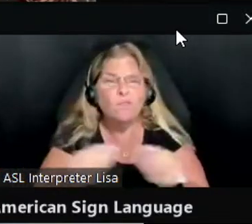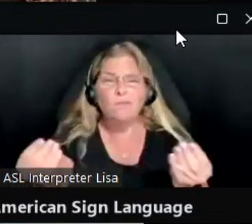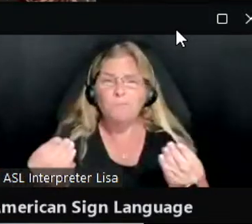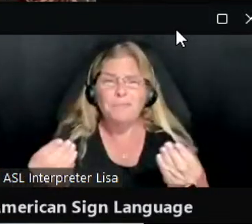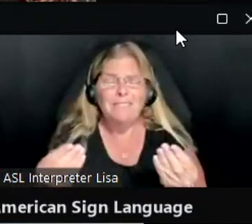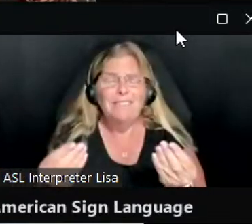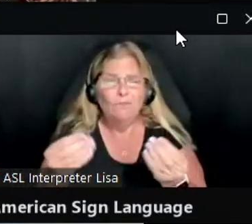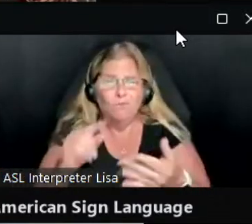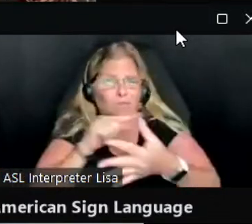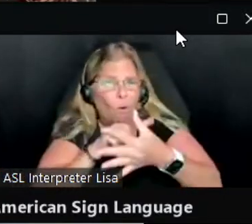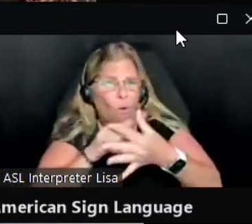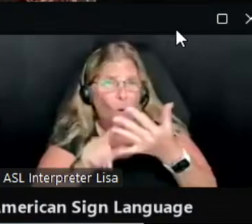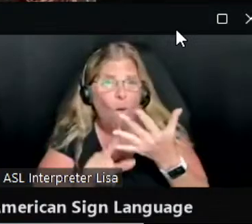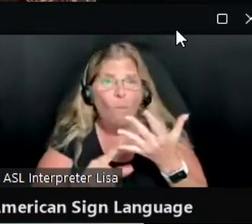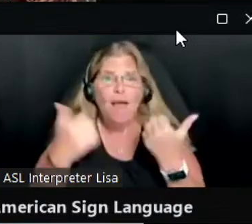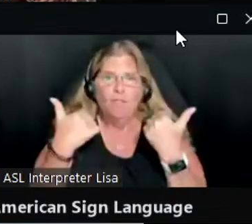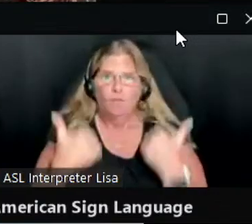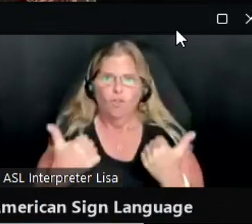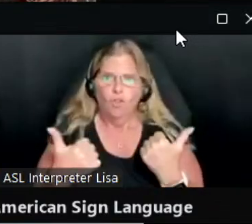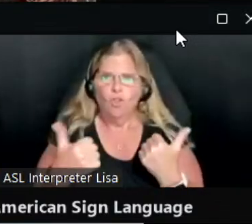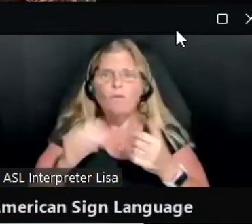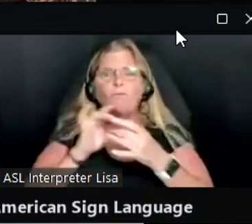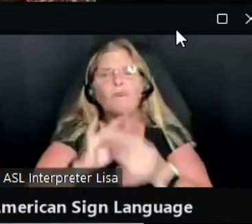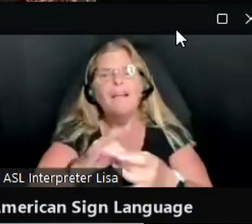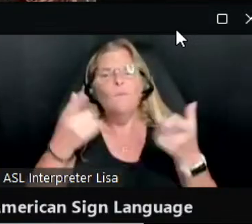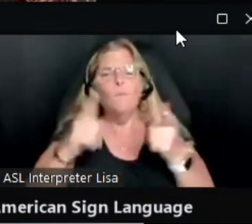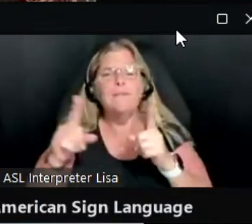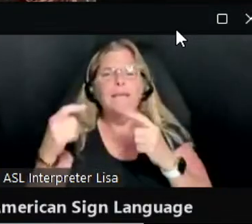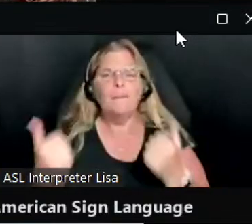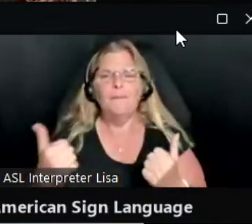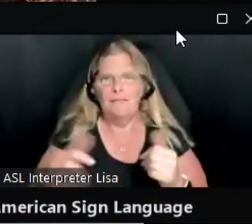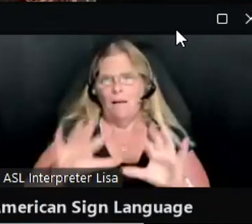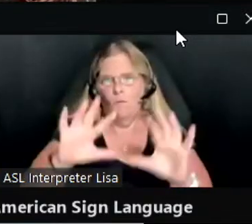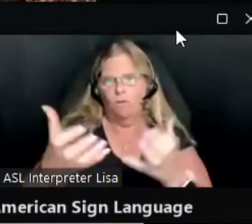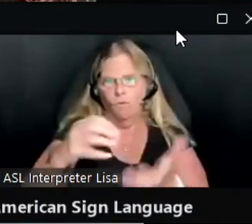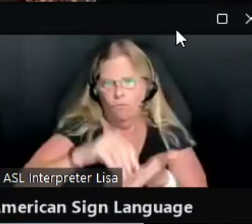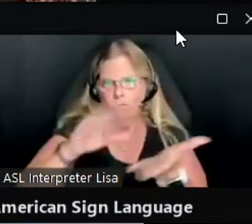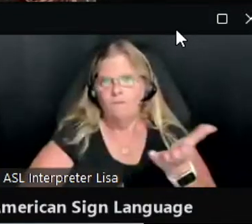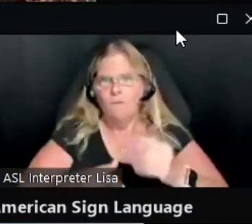current, dealing with what's going on now with our student population.